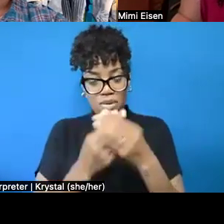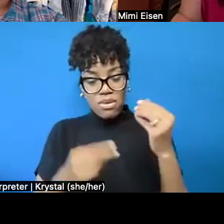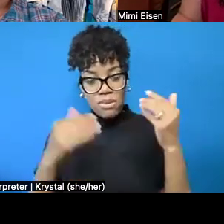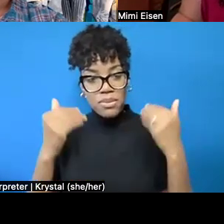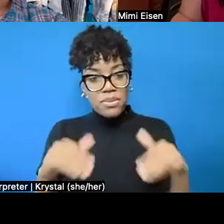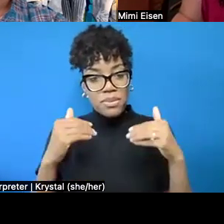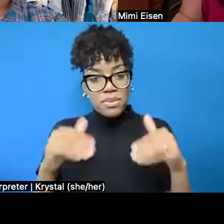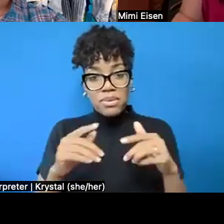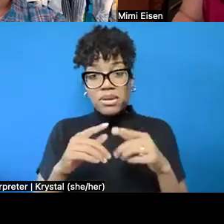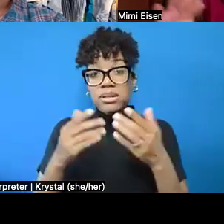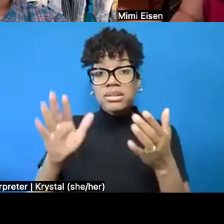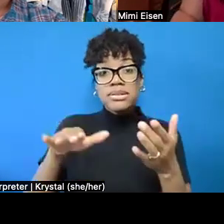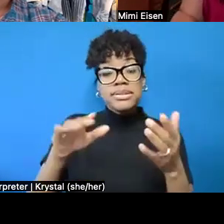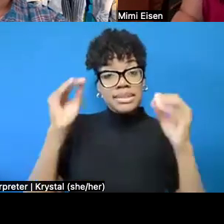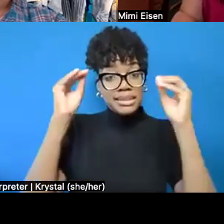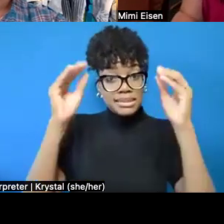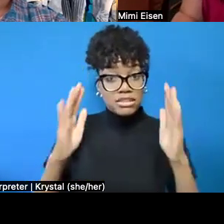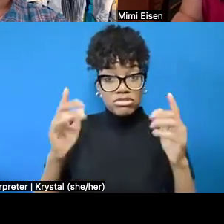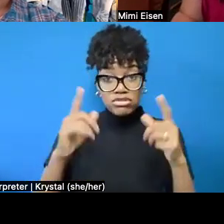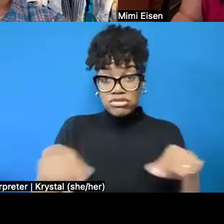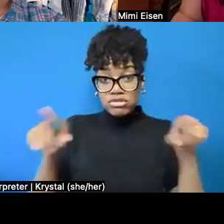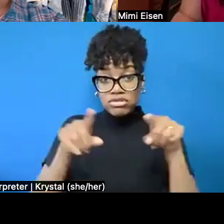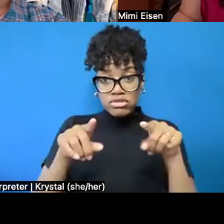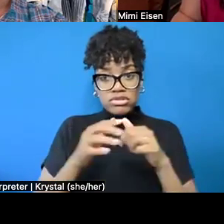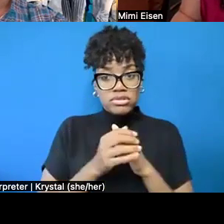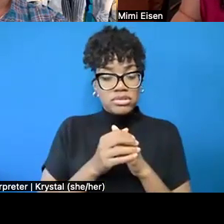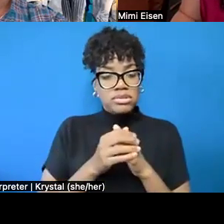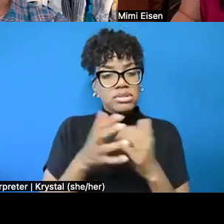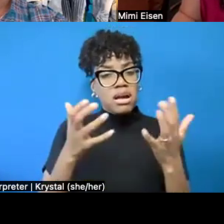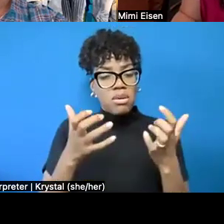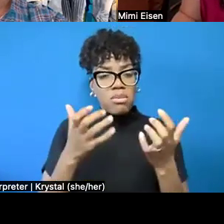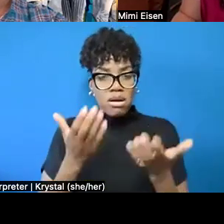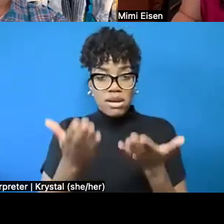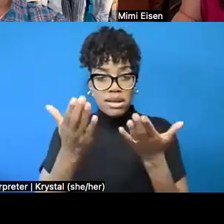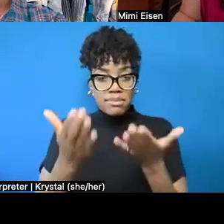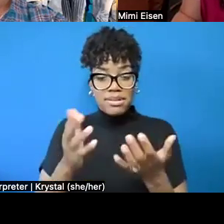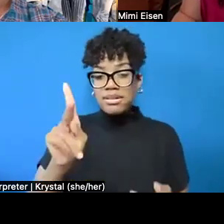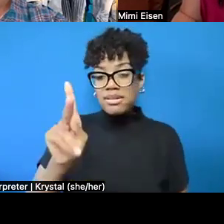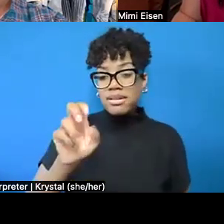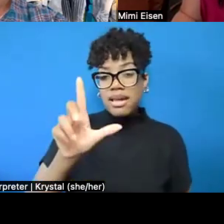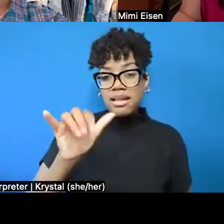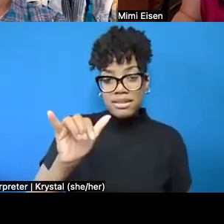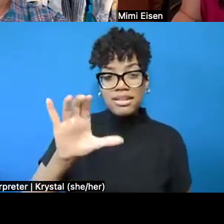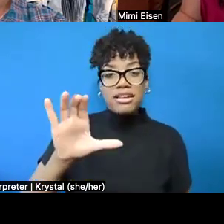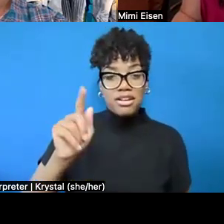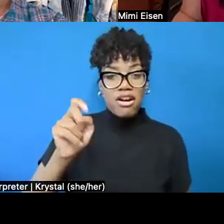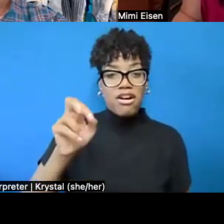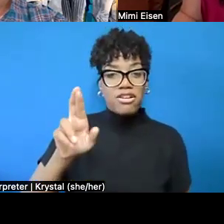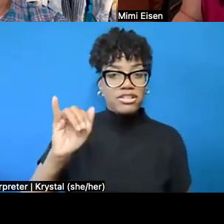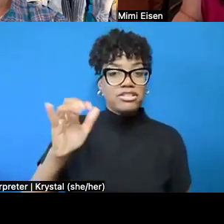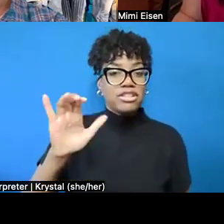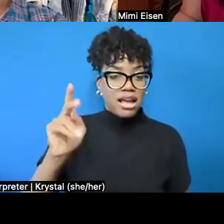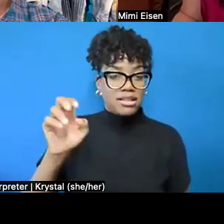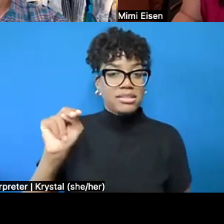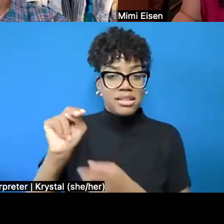for teachers, based on all that, I just want to recommend Kelly Carter Jackson's excellent chapter on